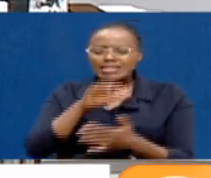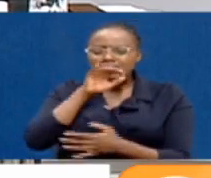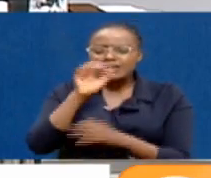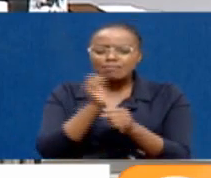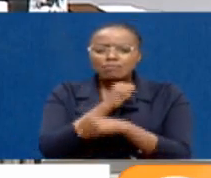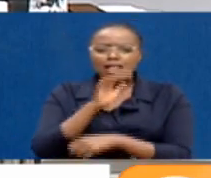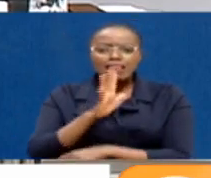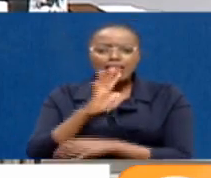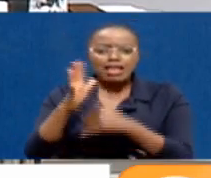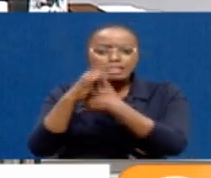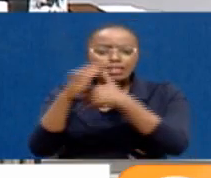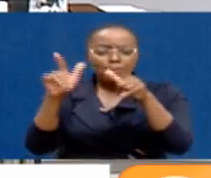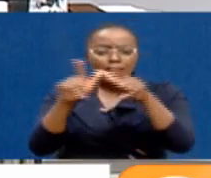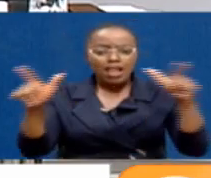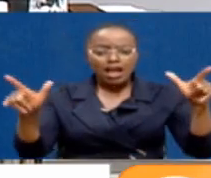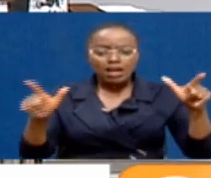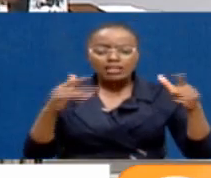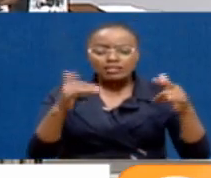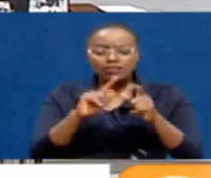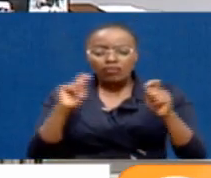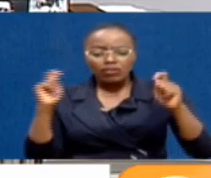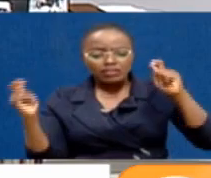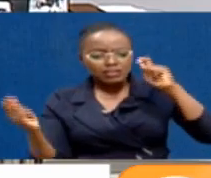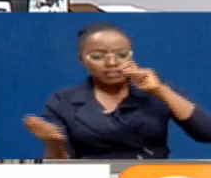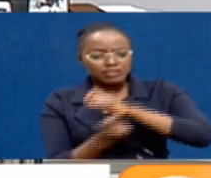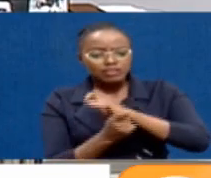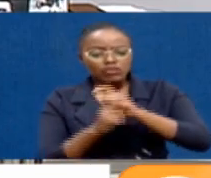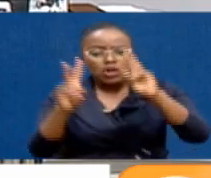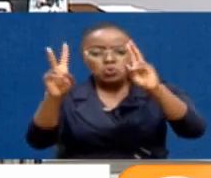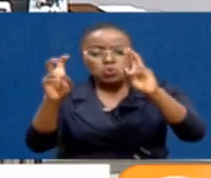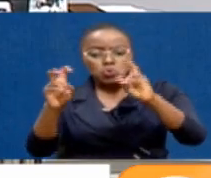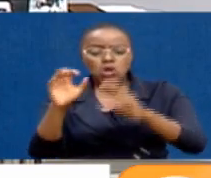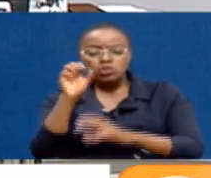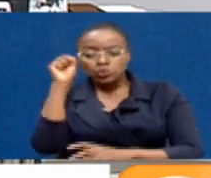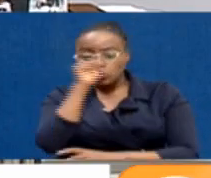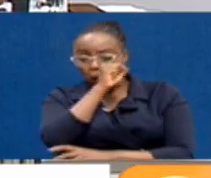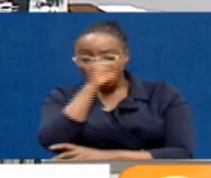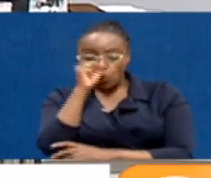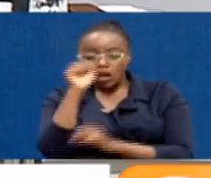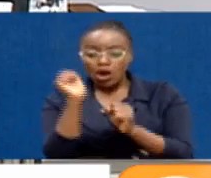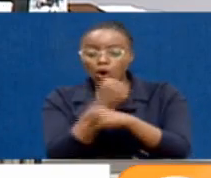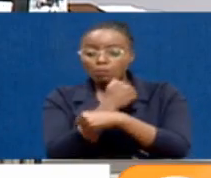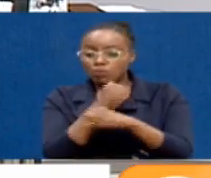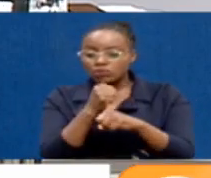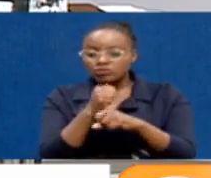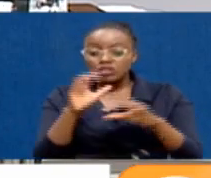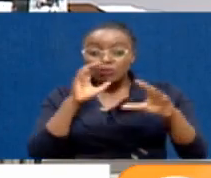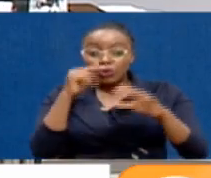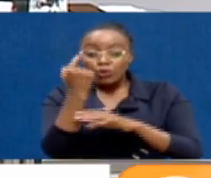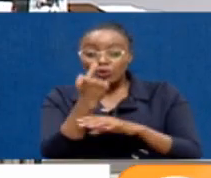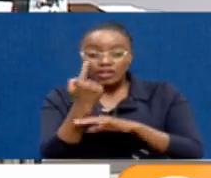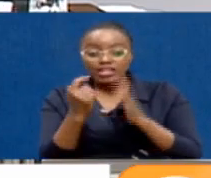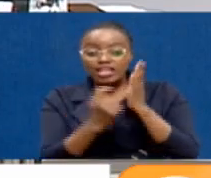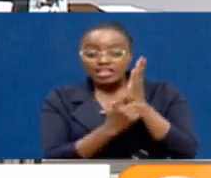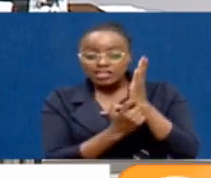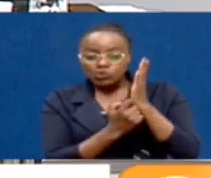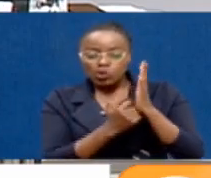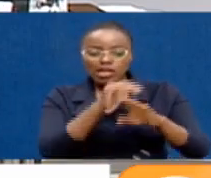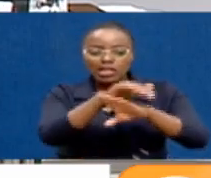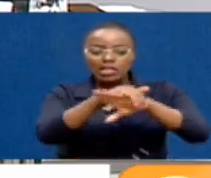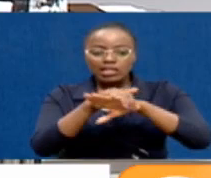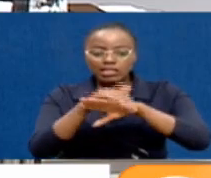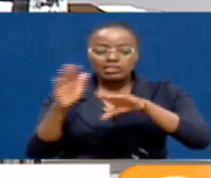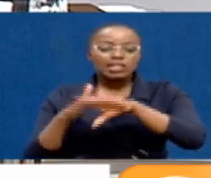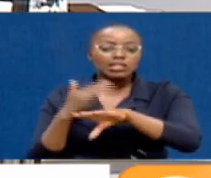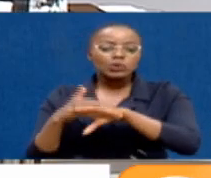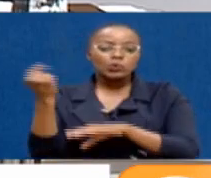no longer speak German and has now turned into a chokora, who can only converse in Kiswahili, Kikuyu, and in English.